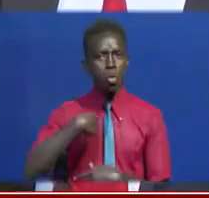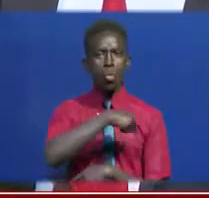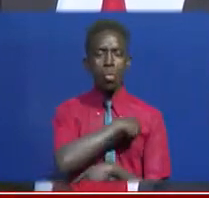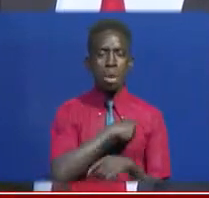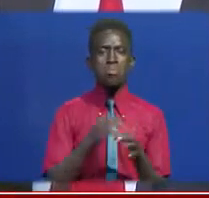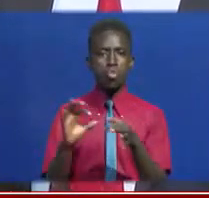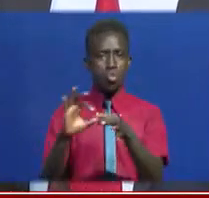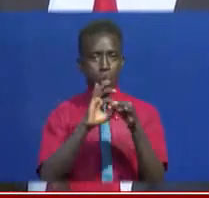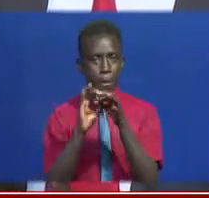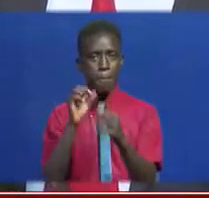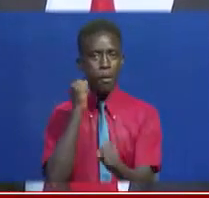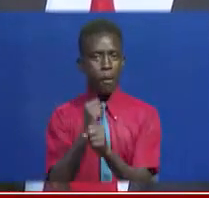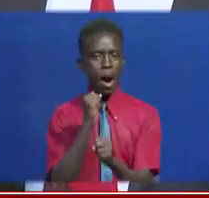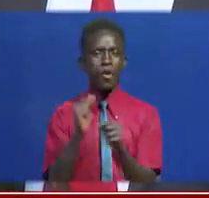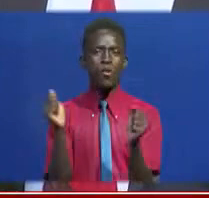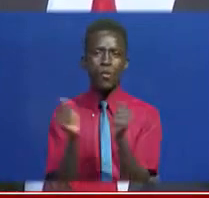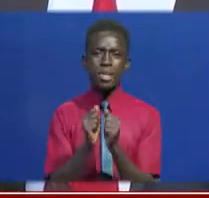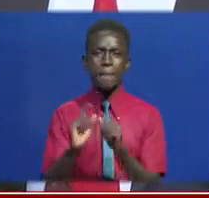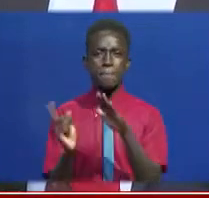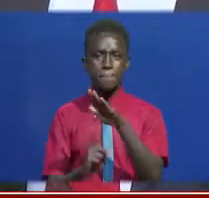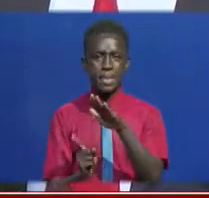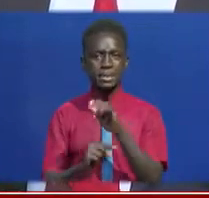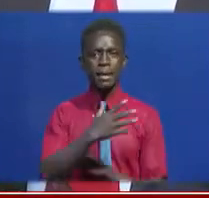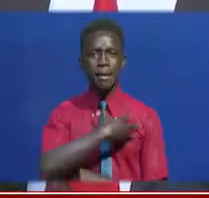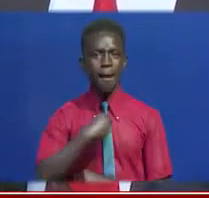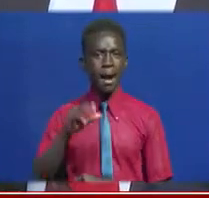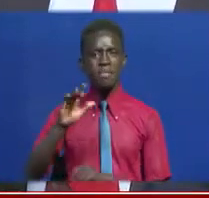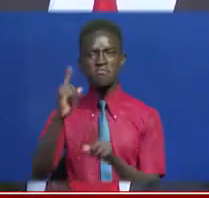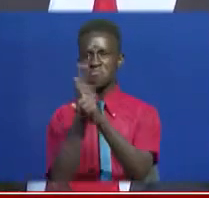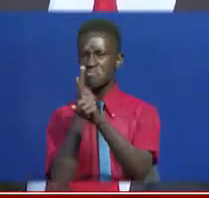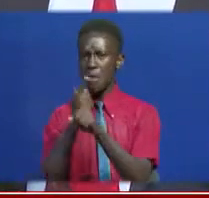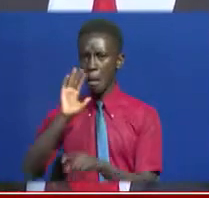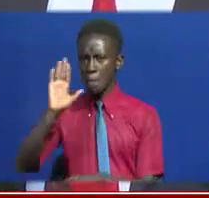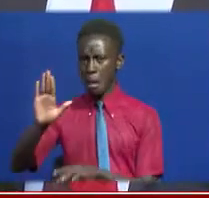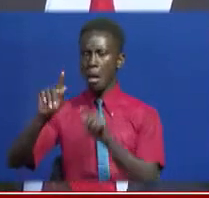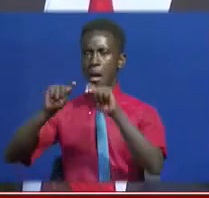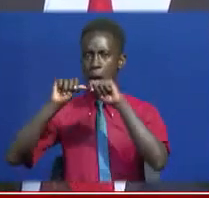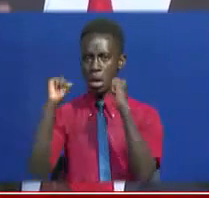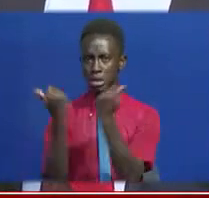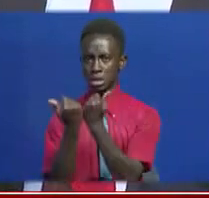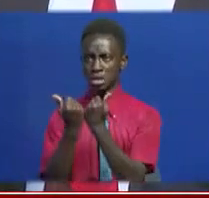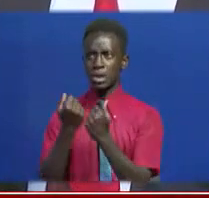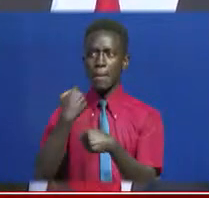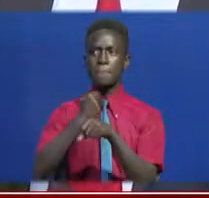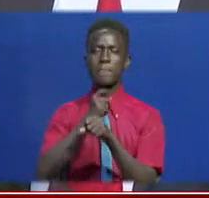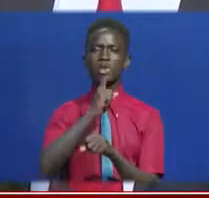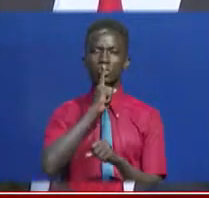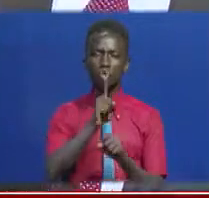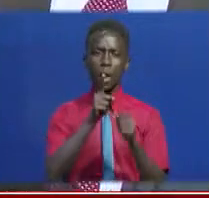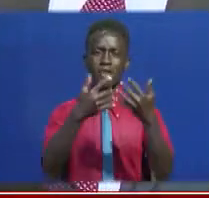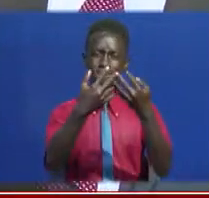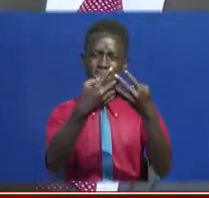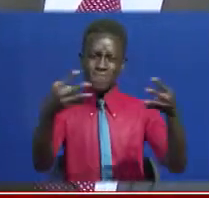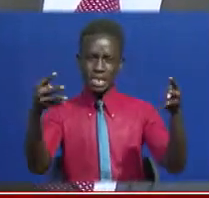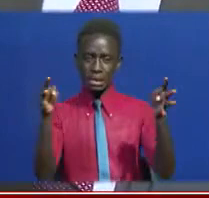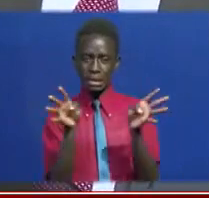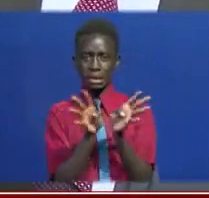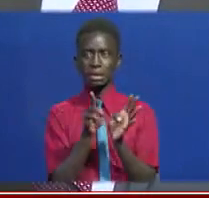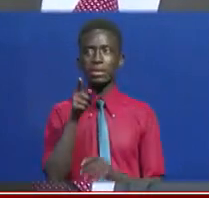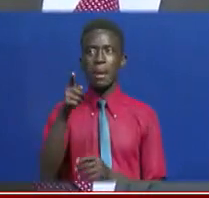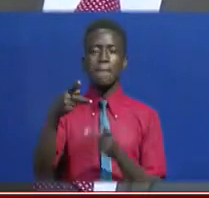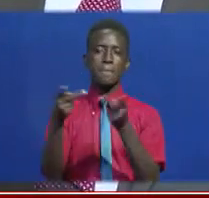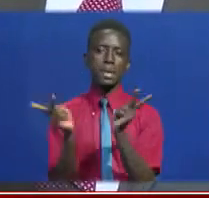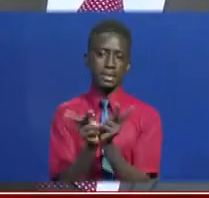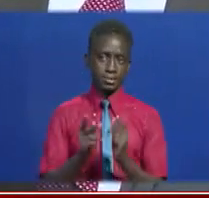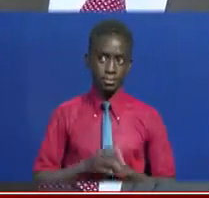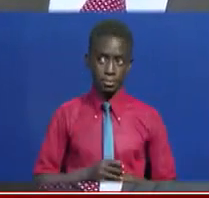the ministry together with these agencies to ensure that we have friends that place. Nilipokuwa Samburu